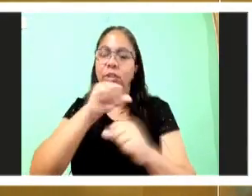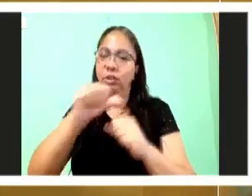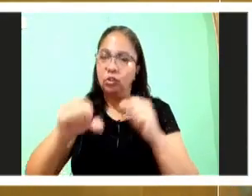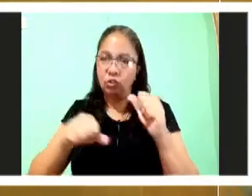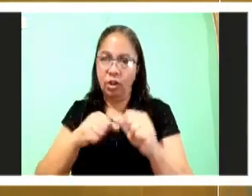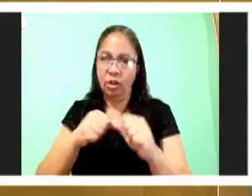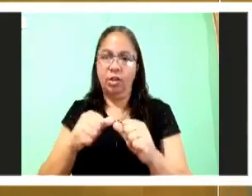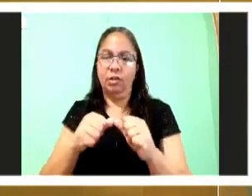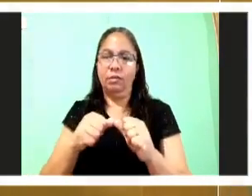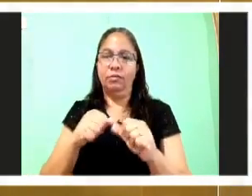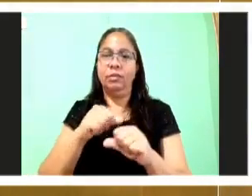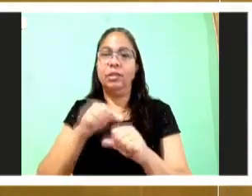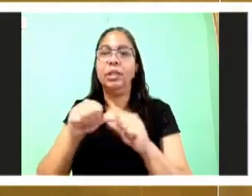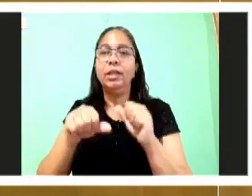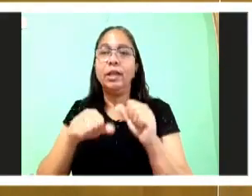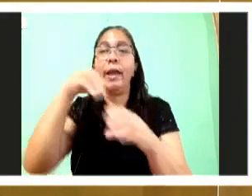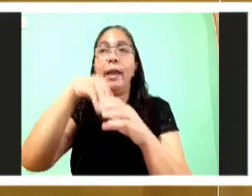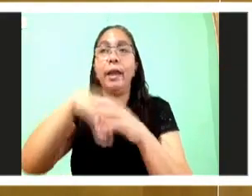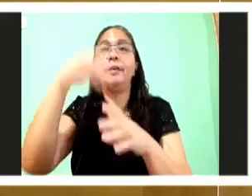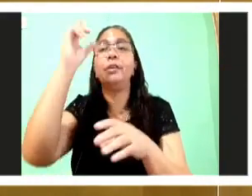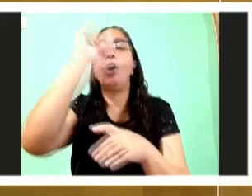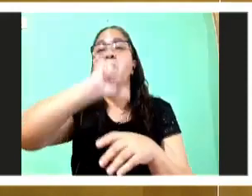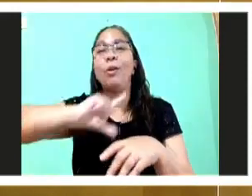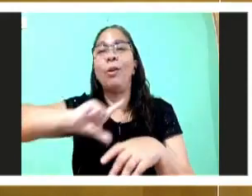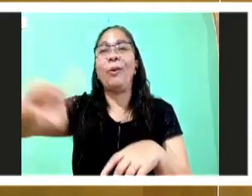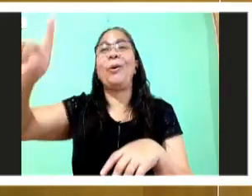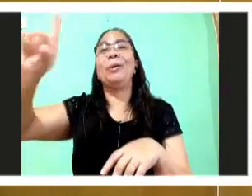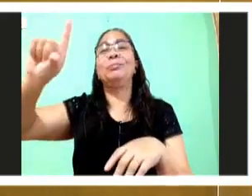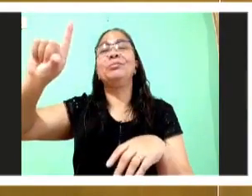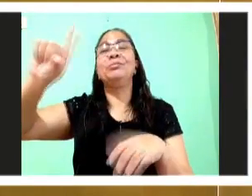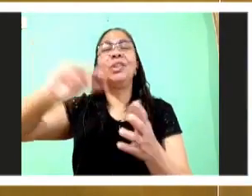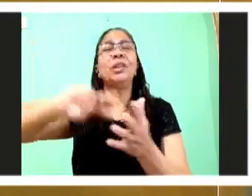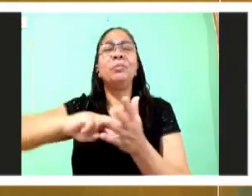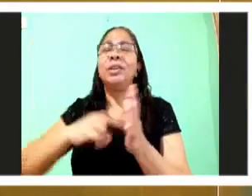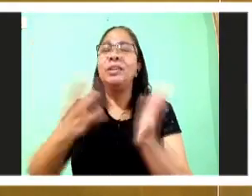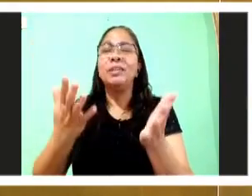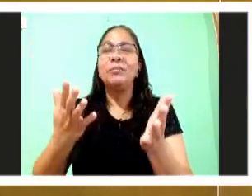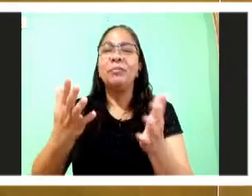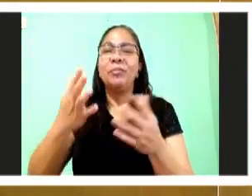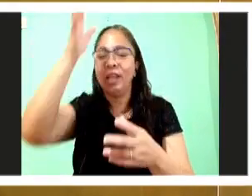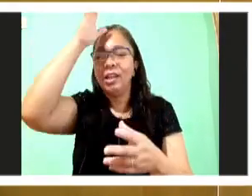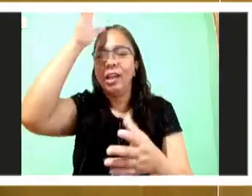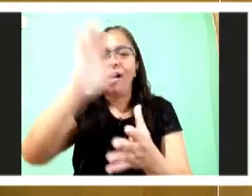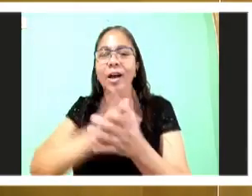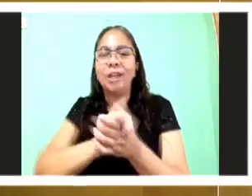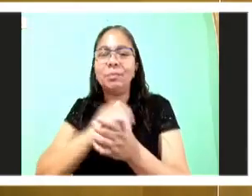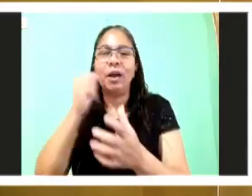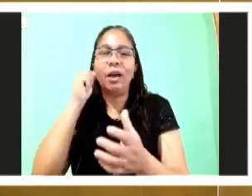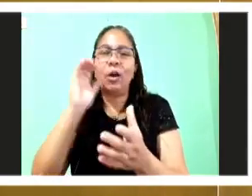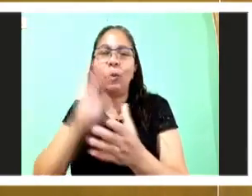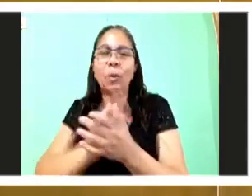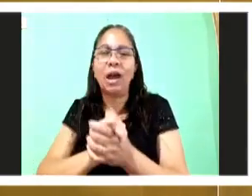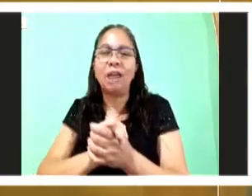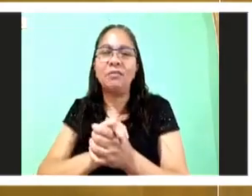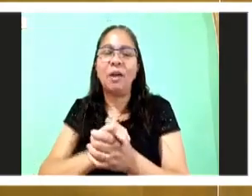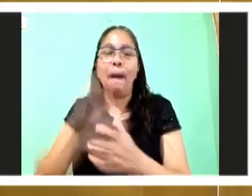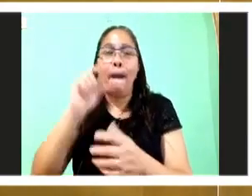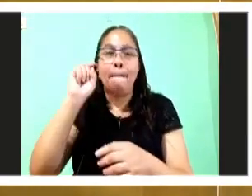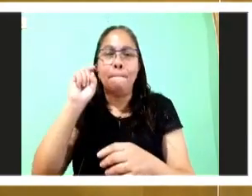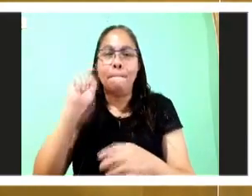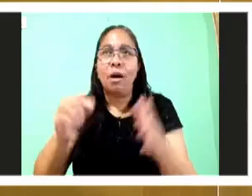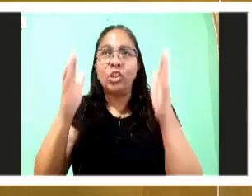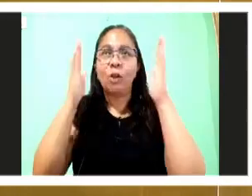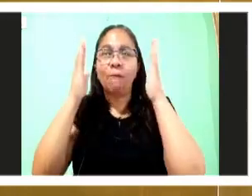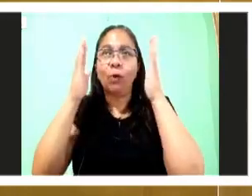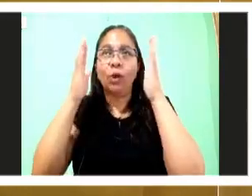one another in the Lord. In other words, that the husband and the wife must make the will of God what they